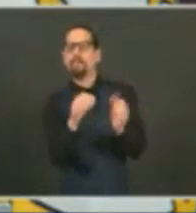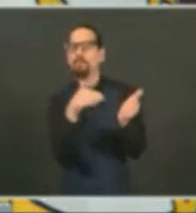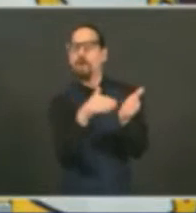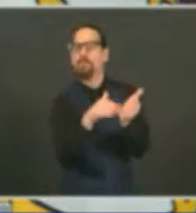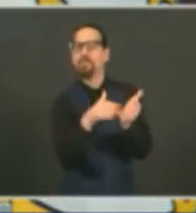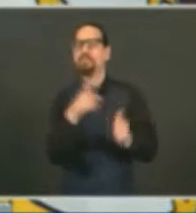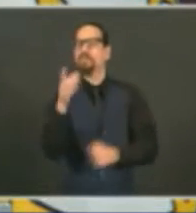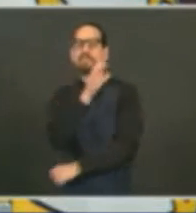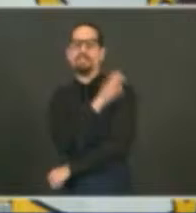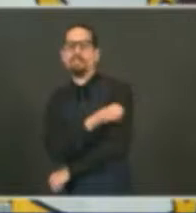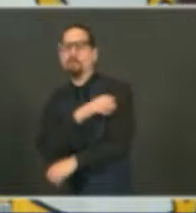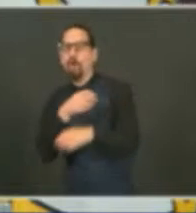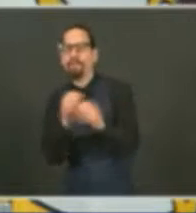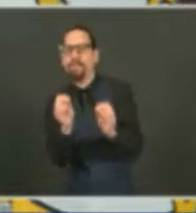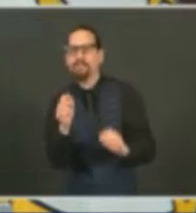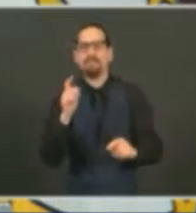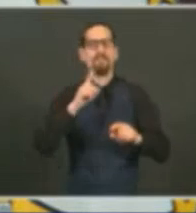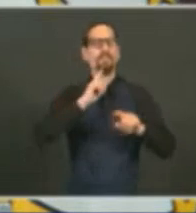same process.